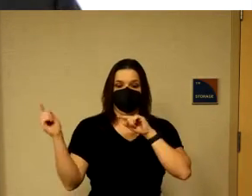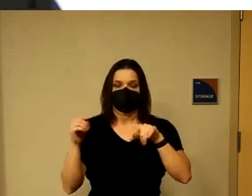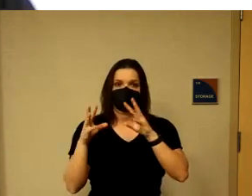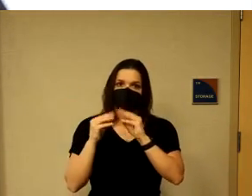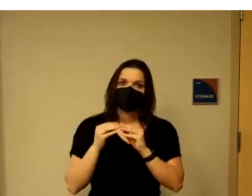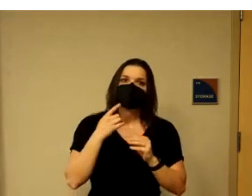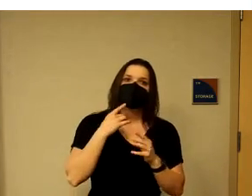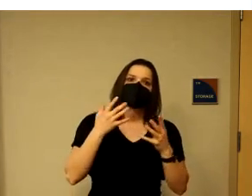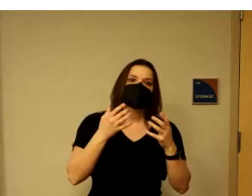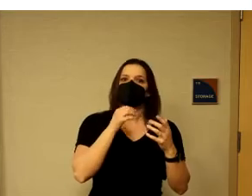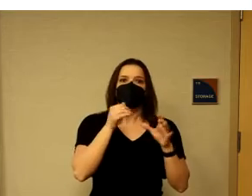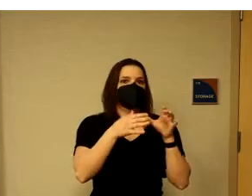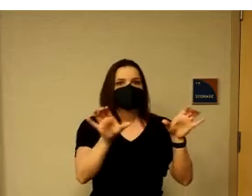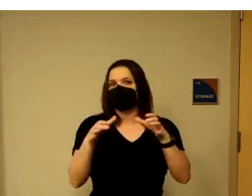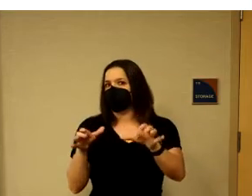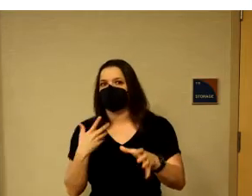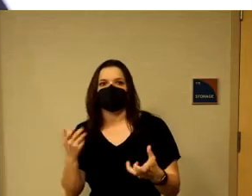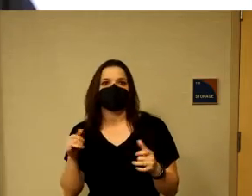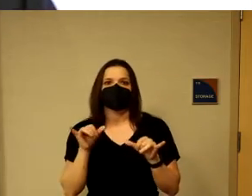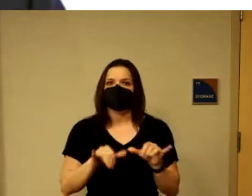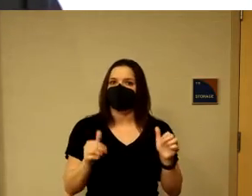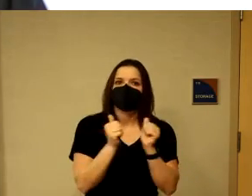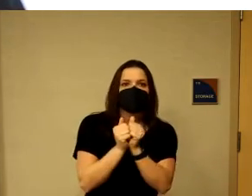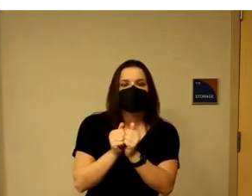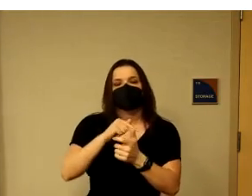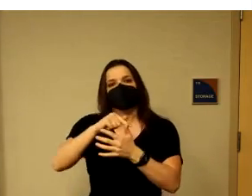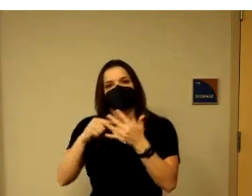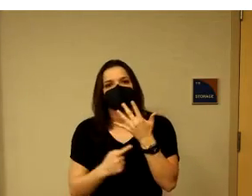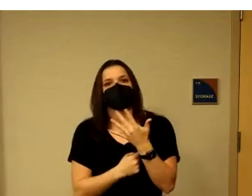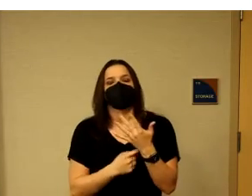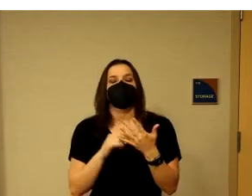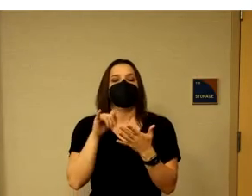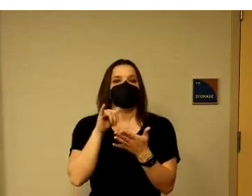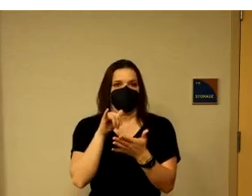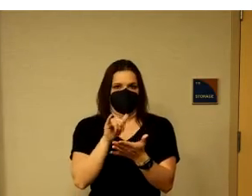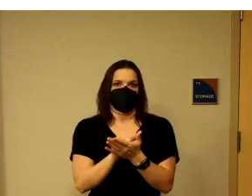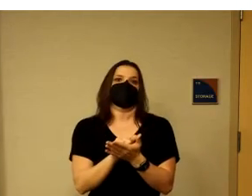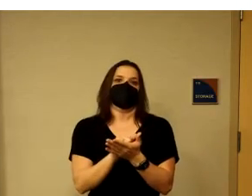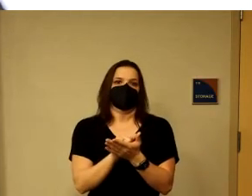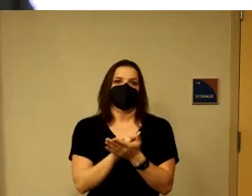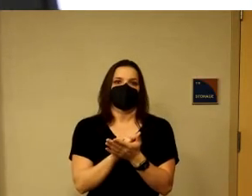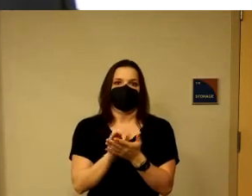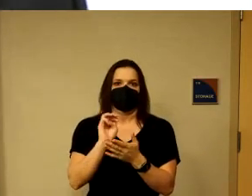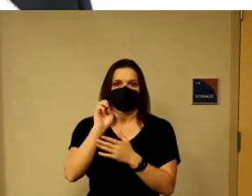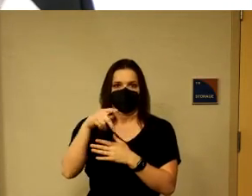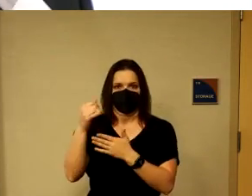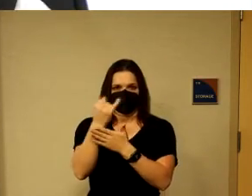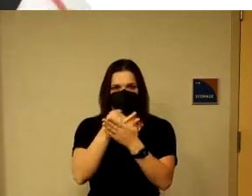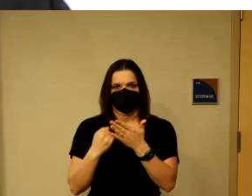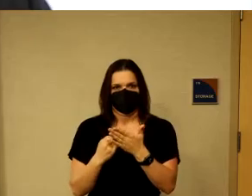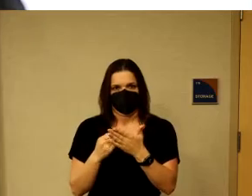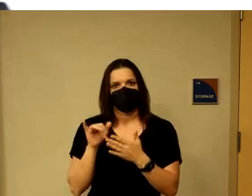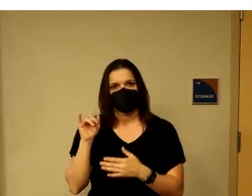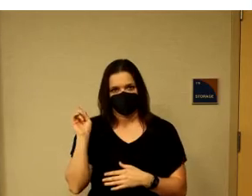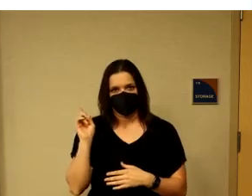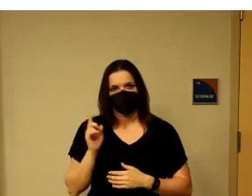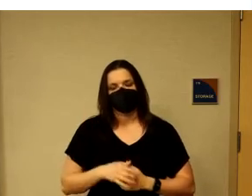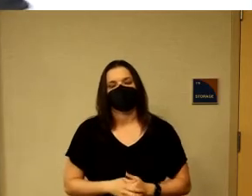saying, hey, don't divide us, make sure we stay whole. That's why the map was drawn the way it